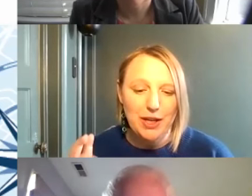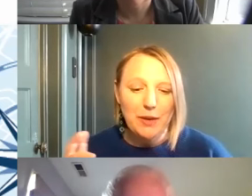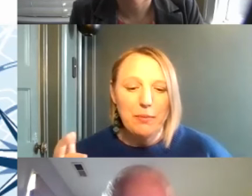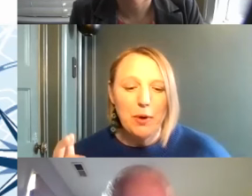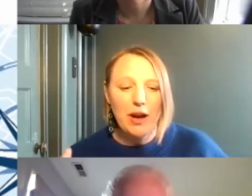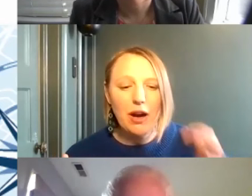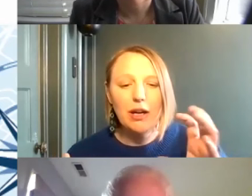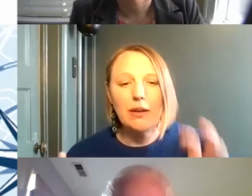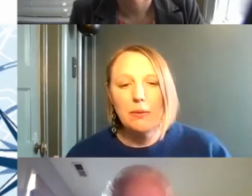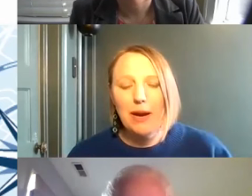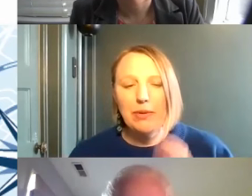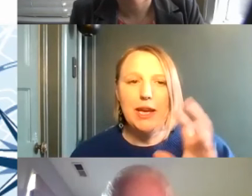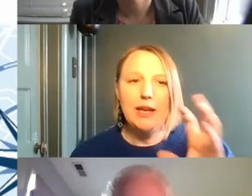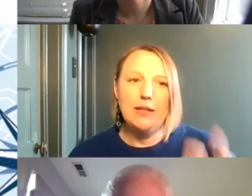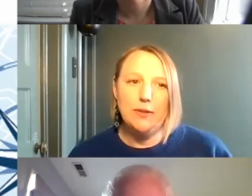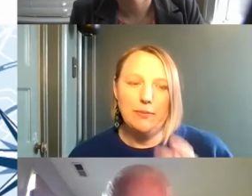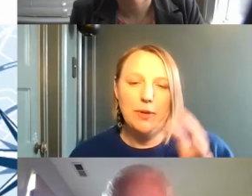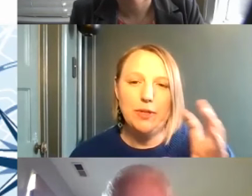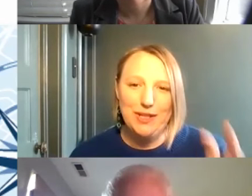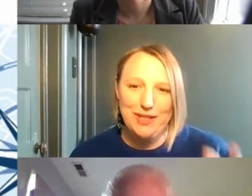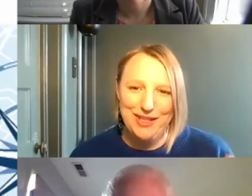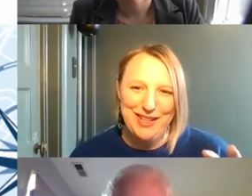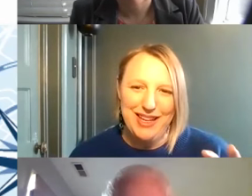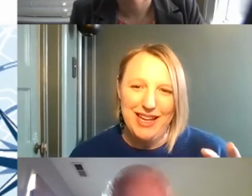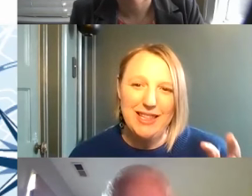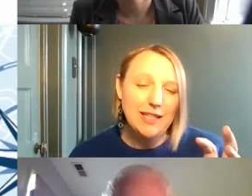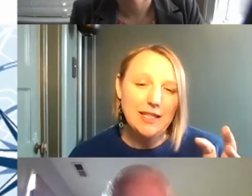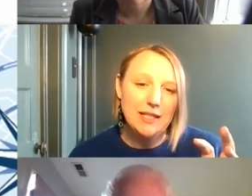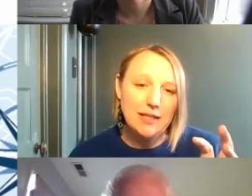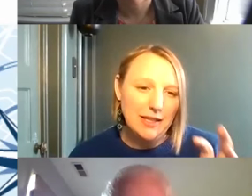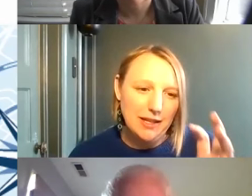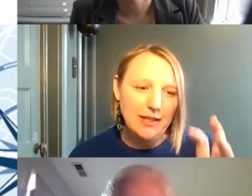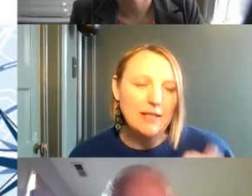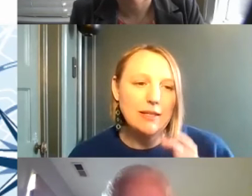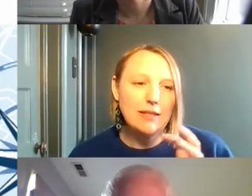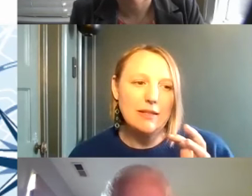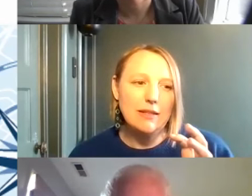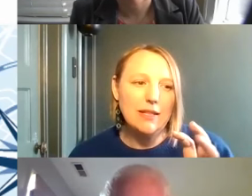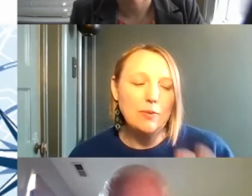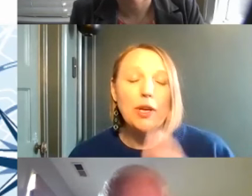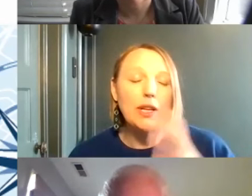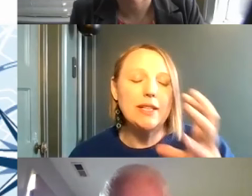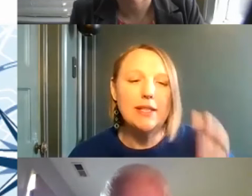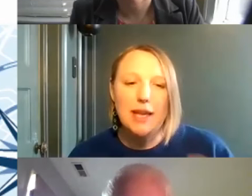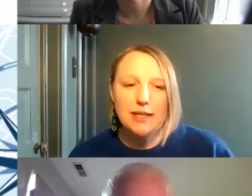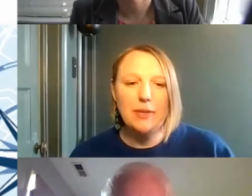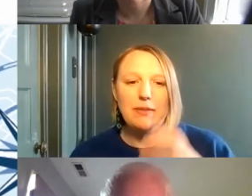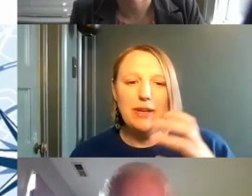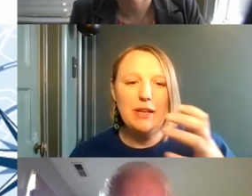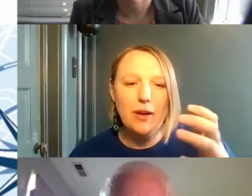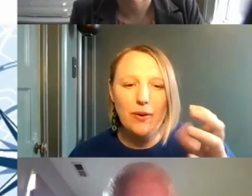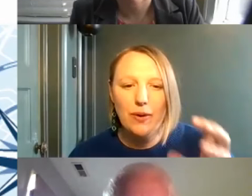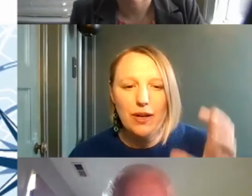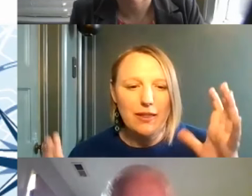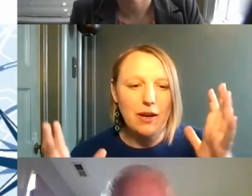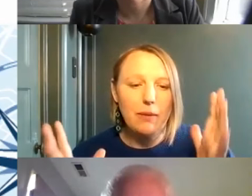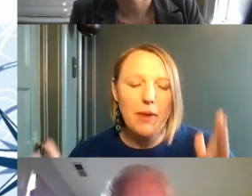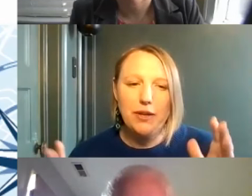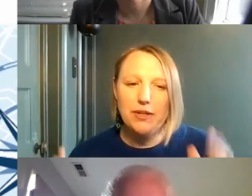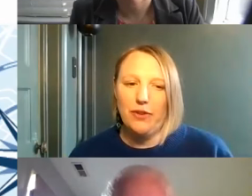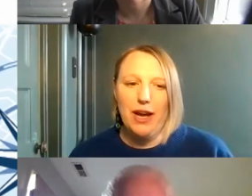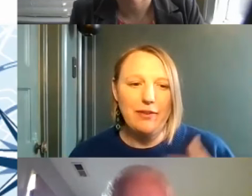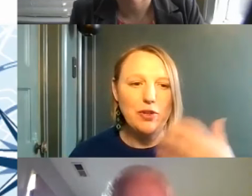approach, but we aren't replicating those approaches, and this work exists. We know